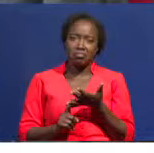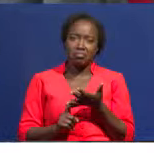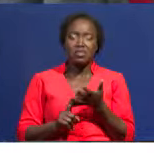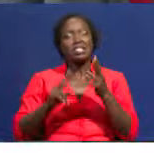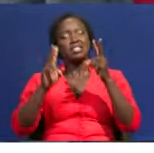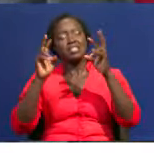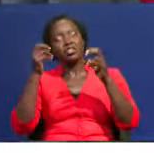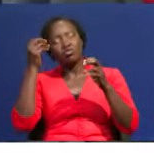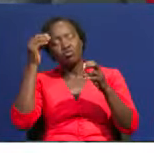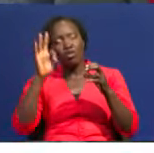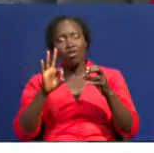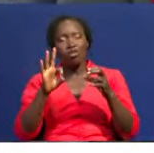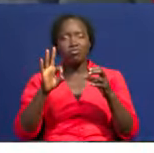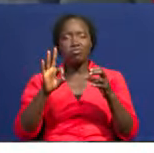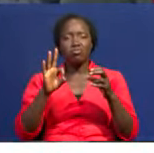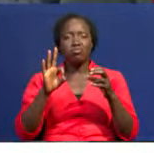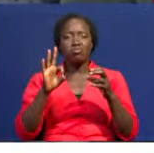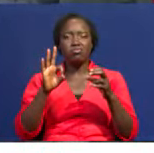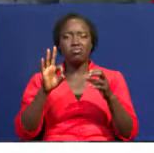the issues of